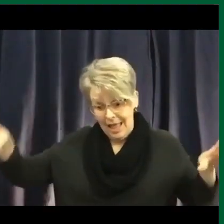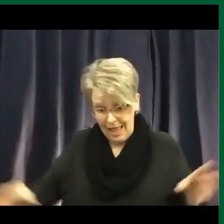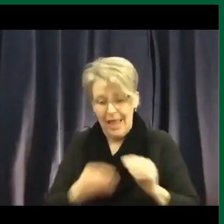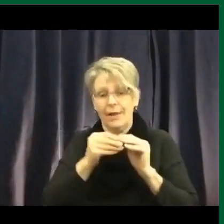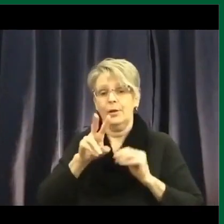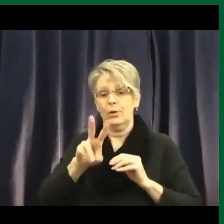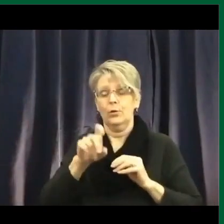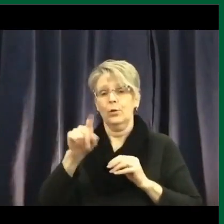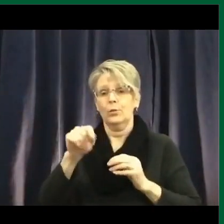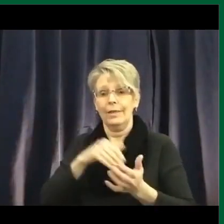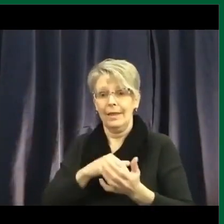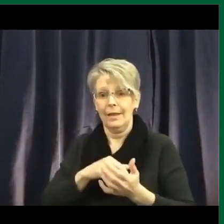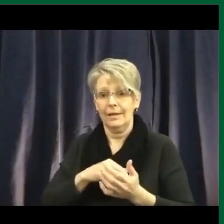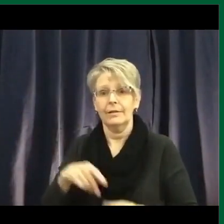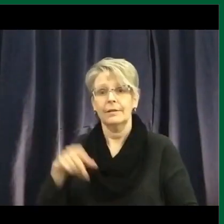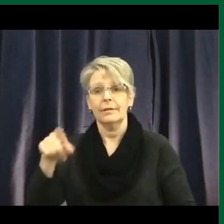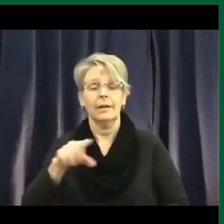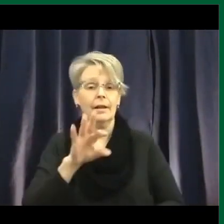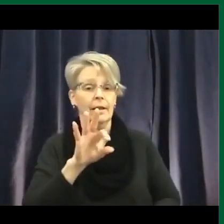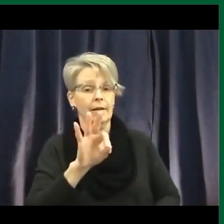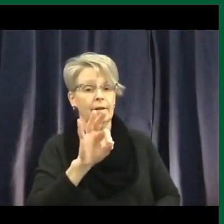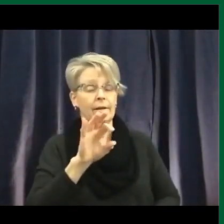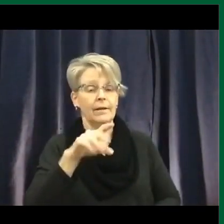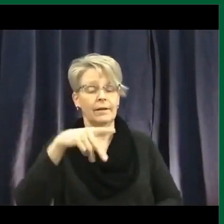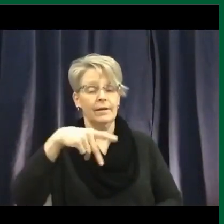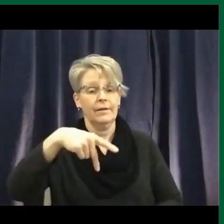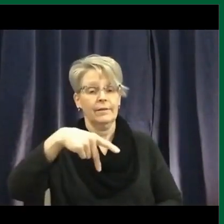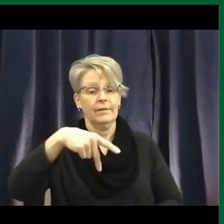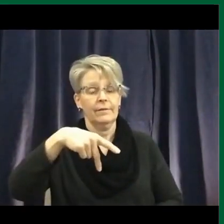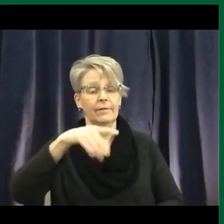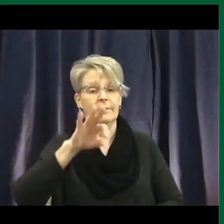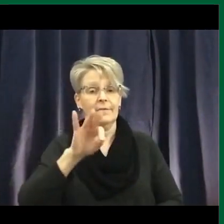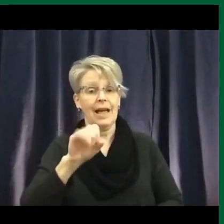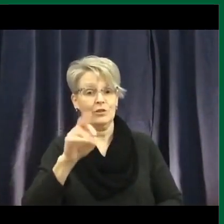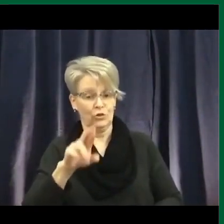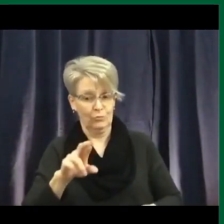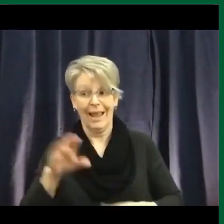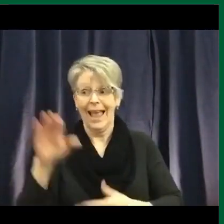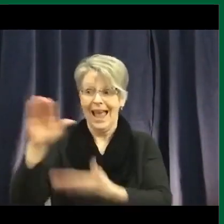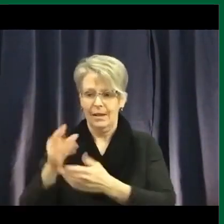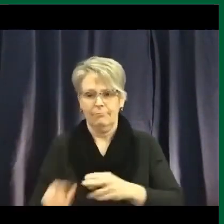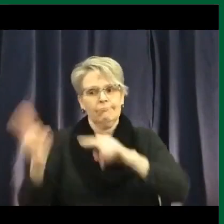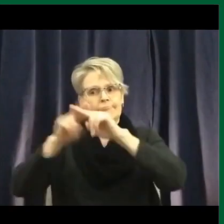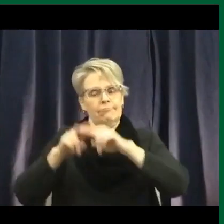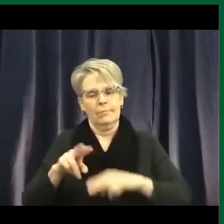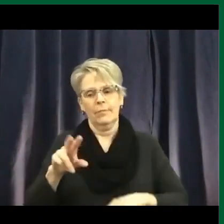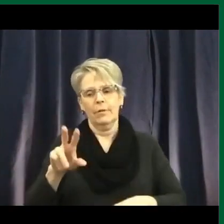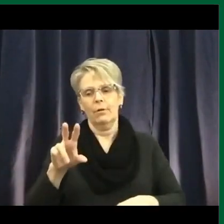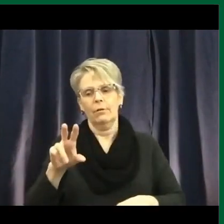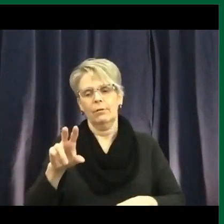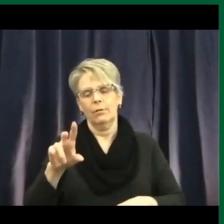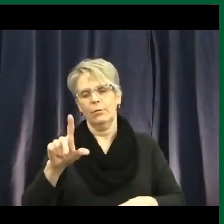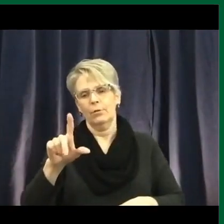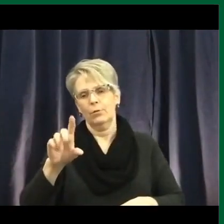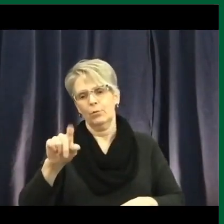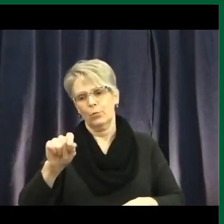The Pfizer allocation has increased by about 20-30%. And that includes the 15,000 AstraZeneca as